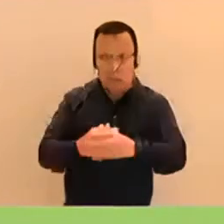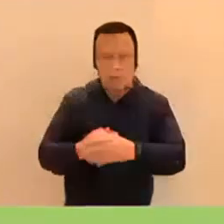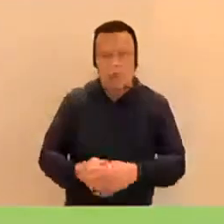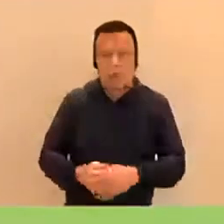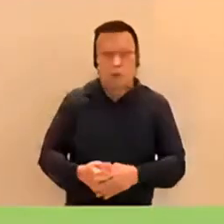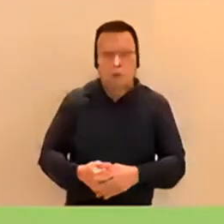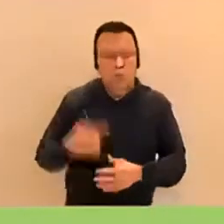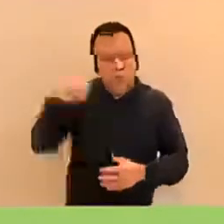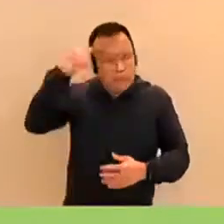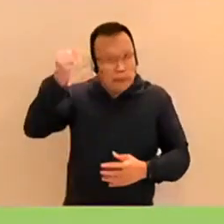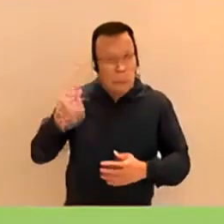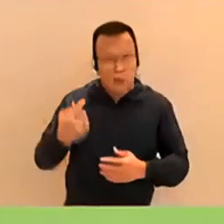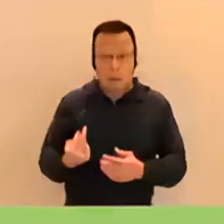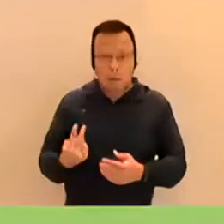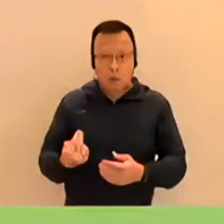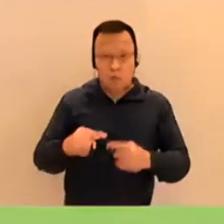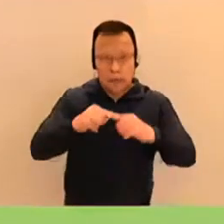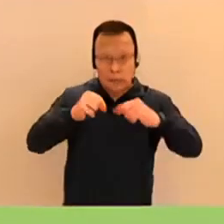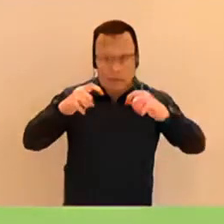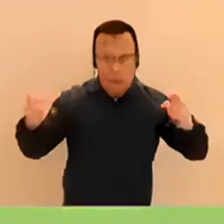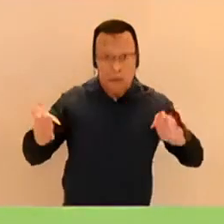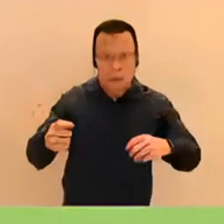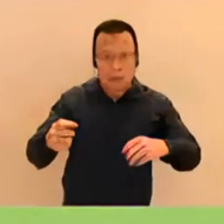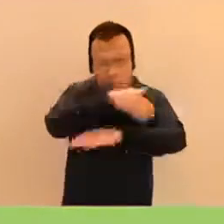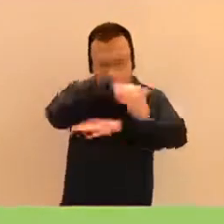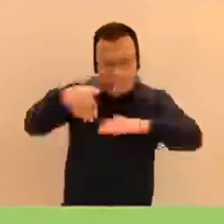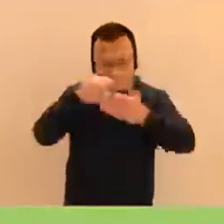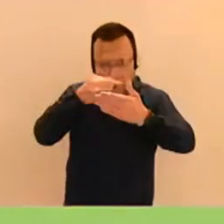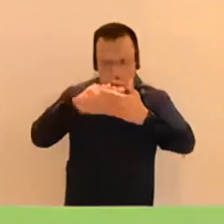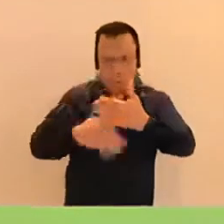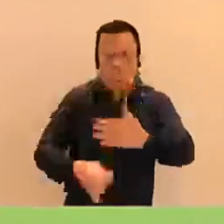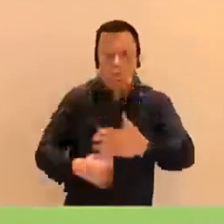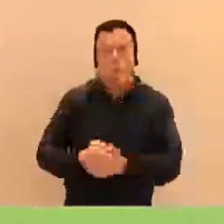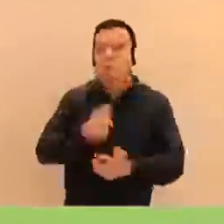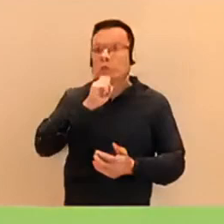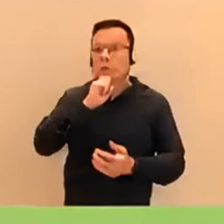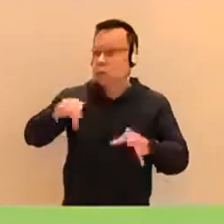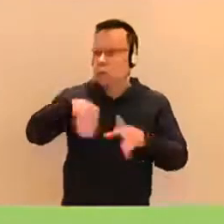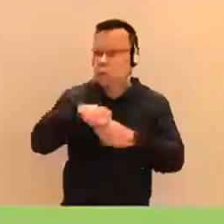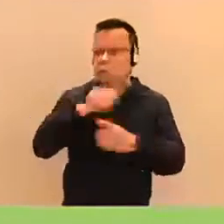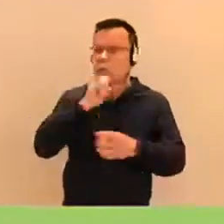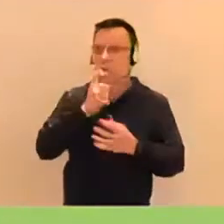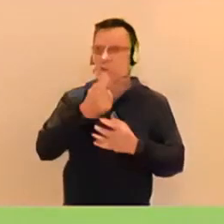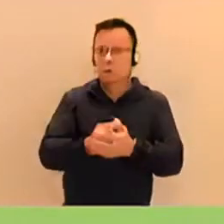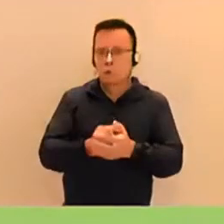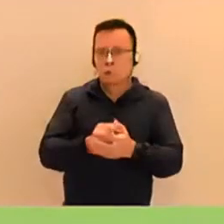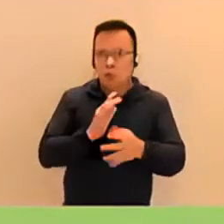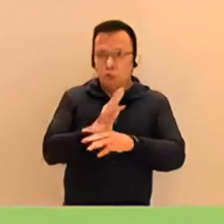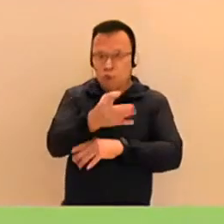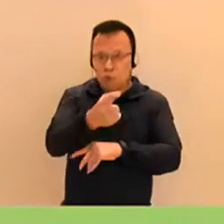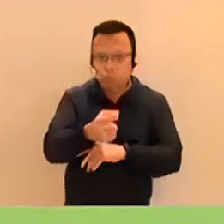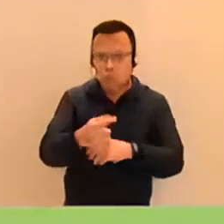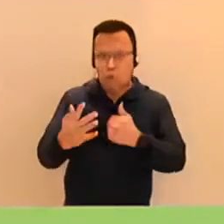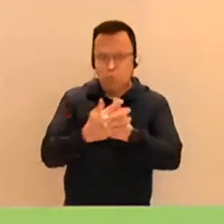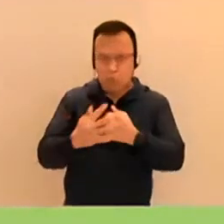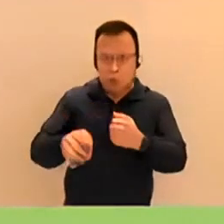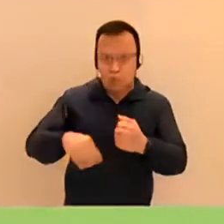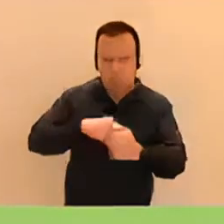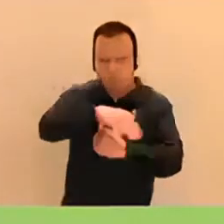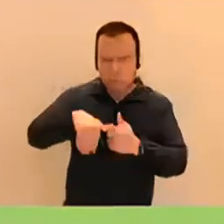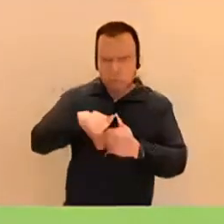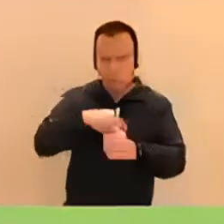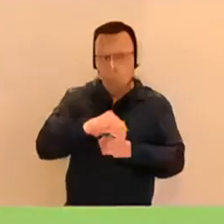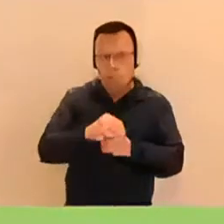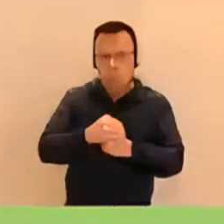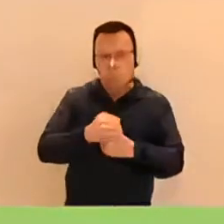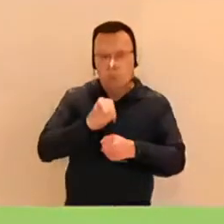and a proactive conservation and urban-rural integration strategy in planning these two metropolises.